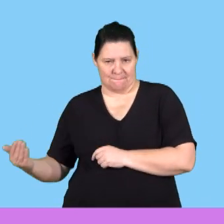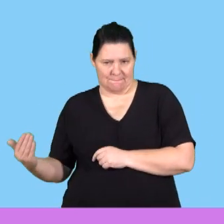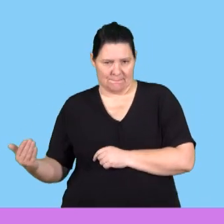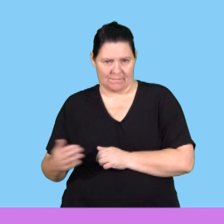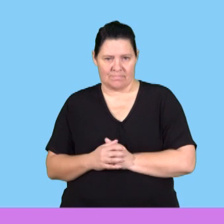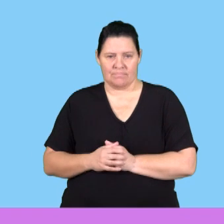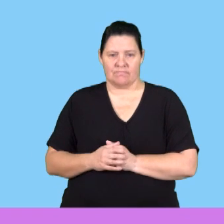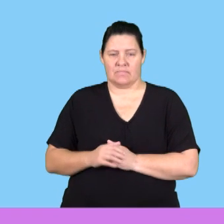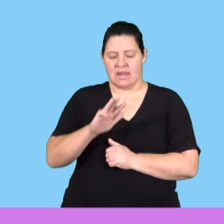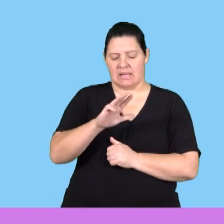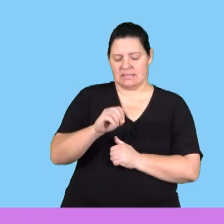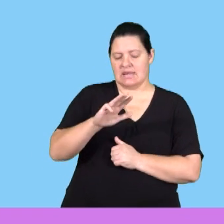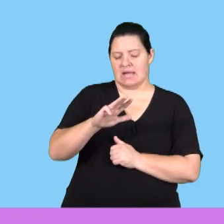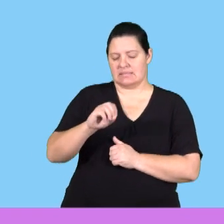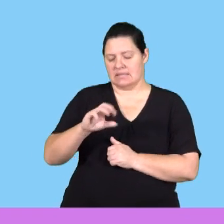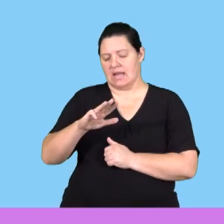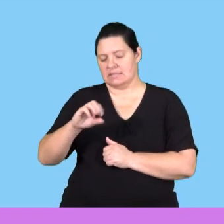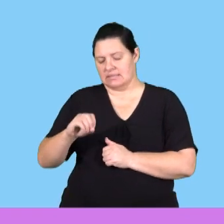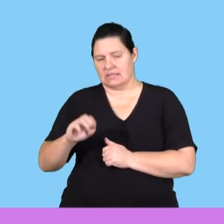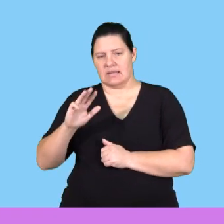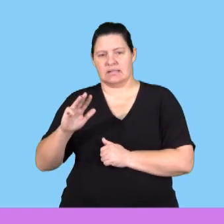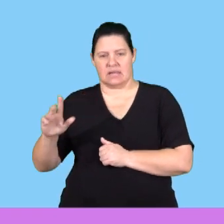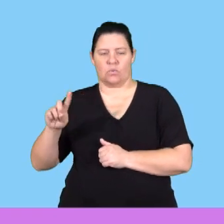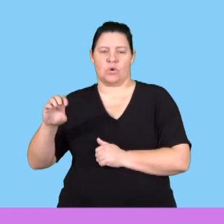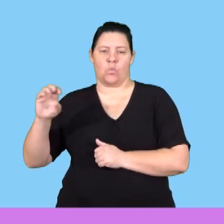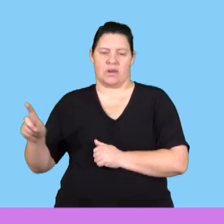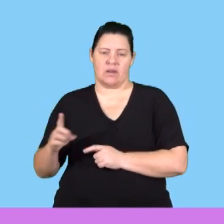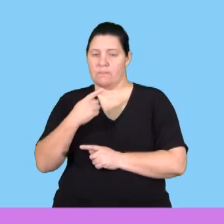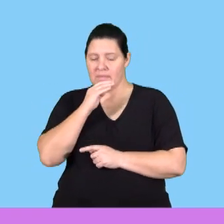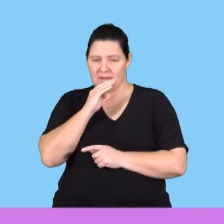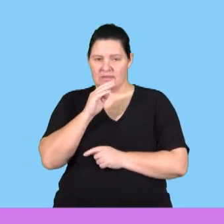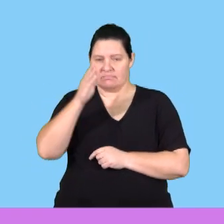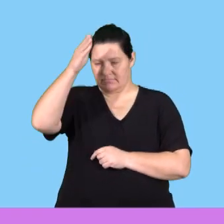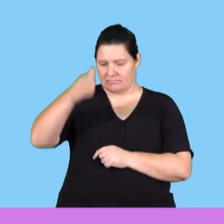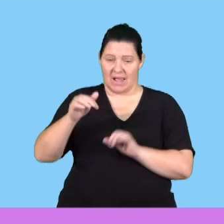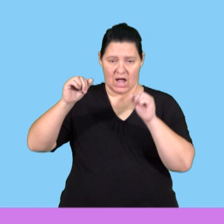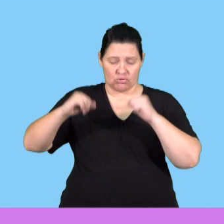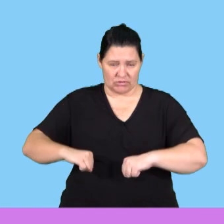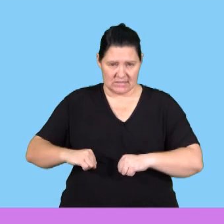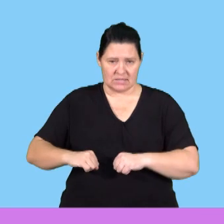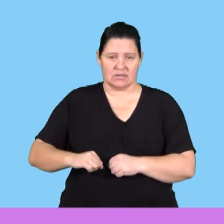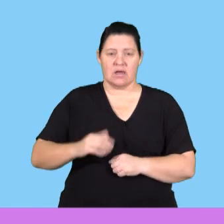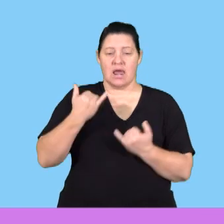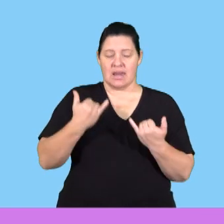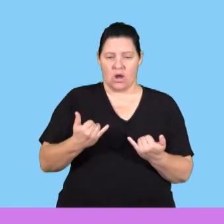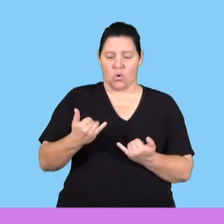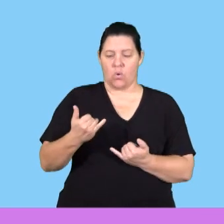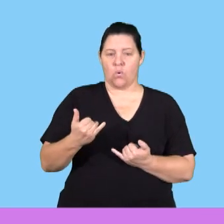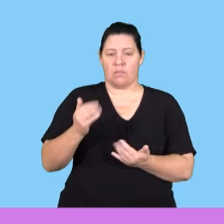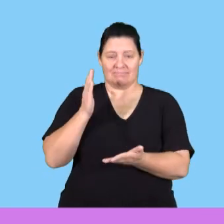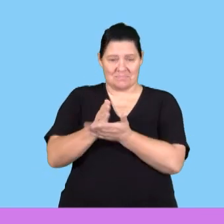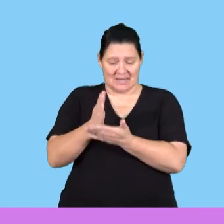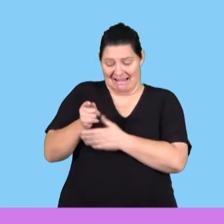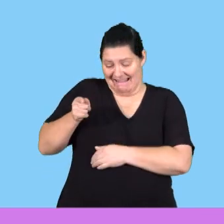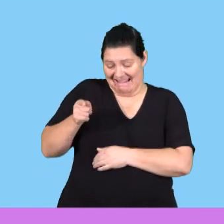with the other half of my data, right? 90, 90, 90, 99, and 101. So I'm sure you will agree that